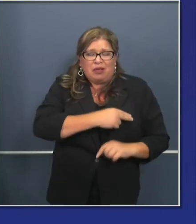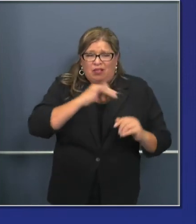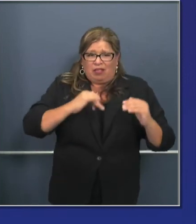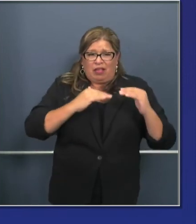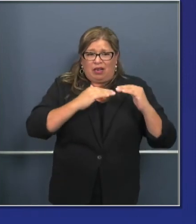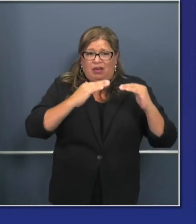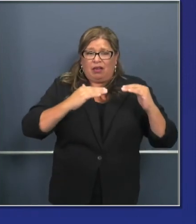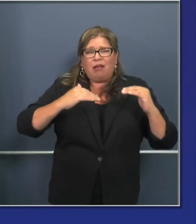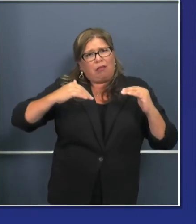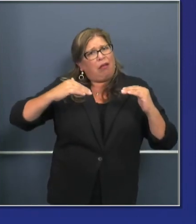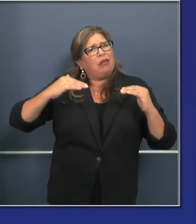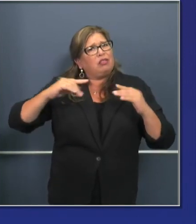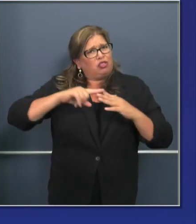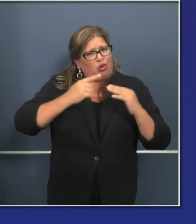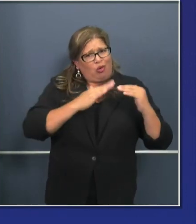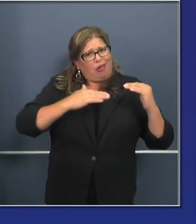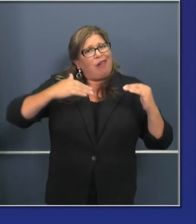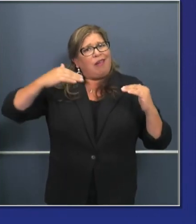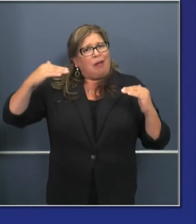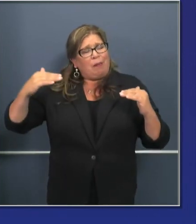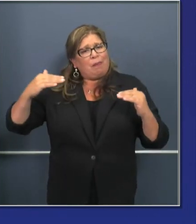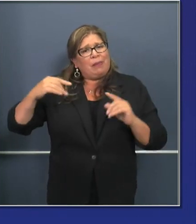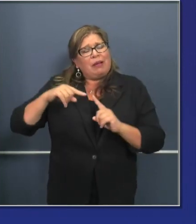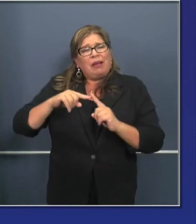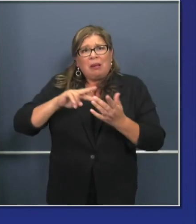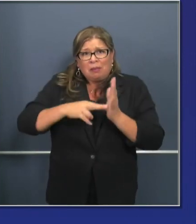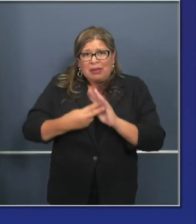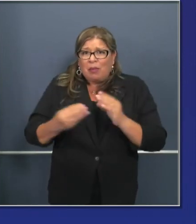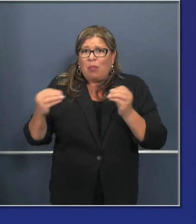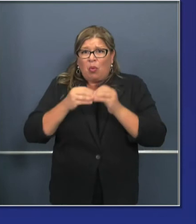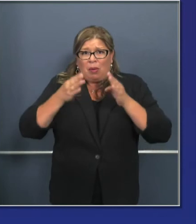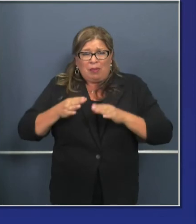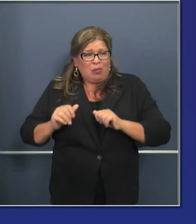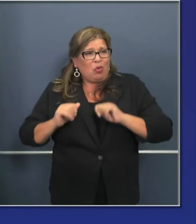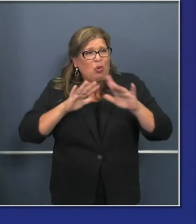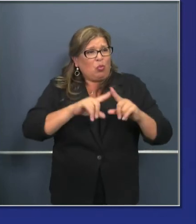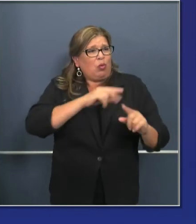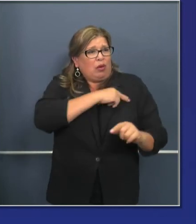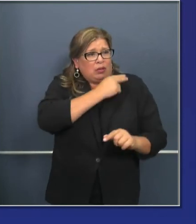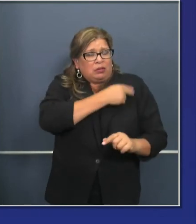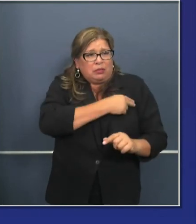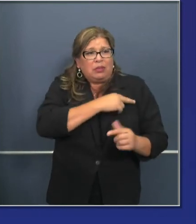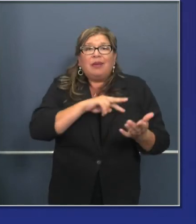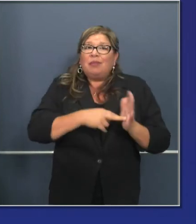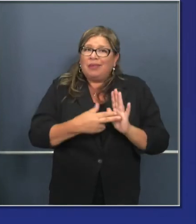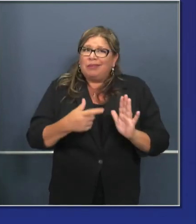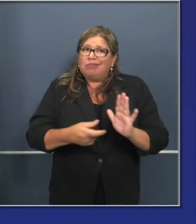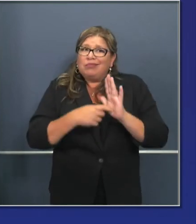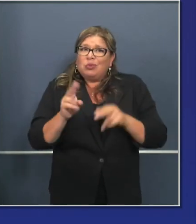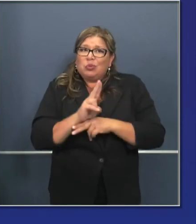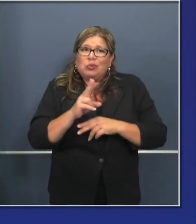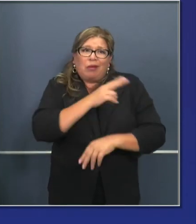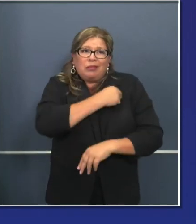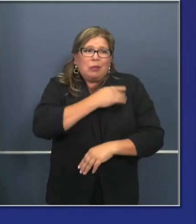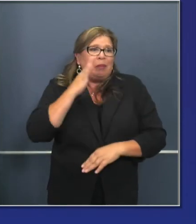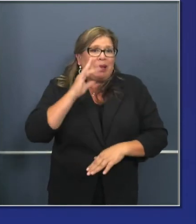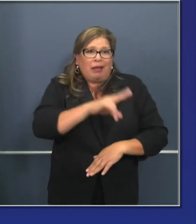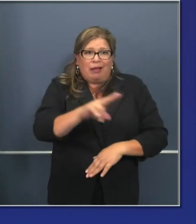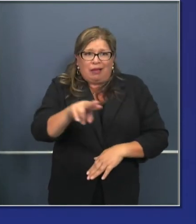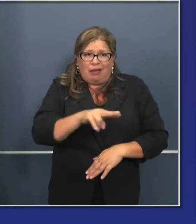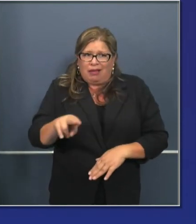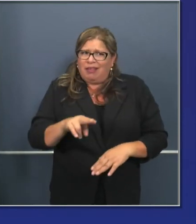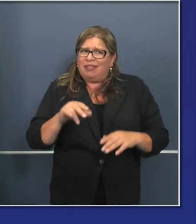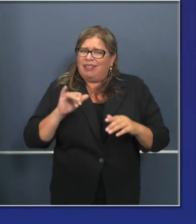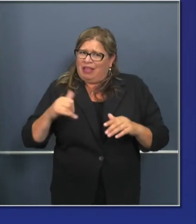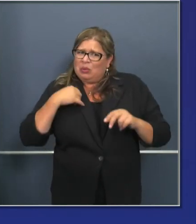of our total hospital capacity in this state, to put it in perspective. But it does reinforce perspective that I want to